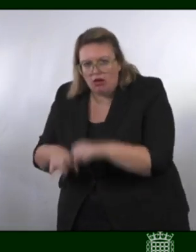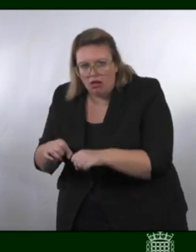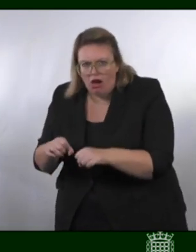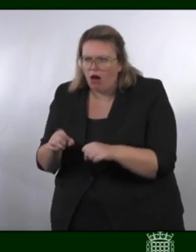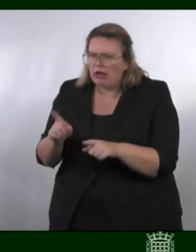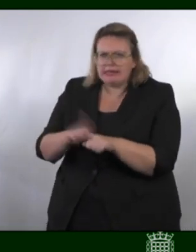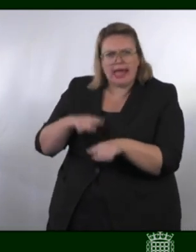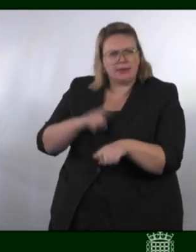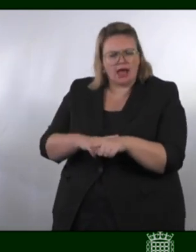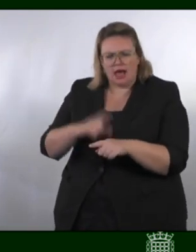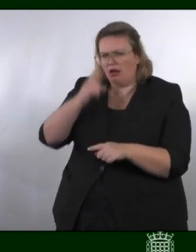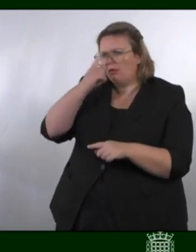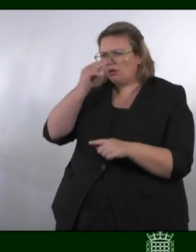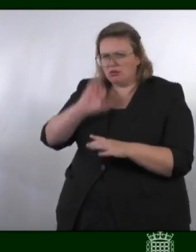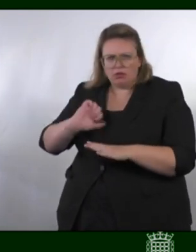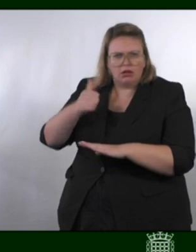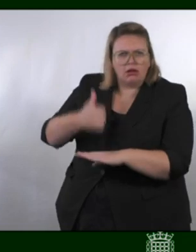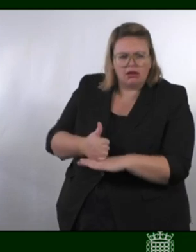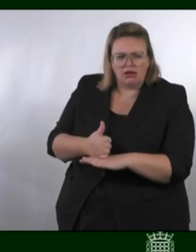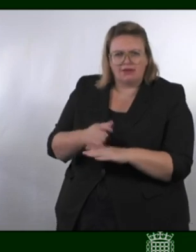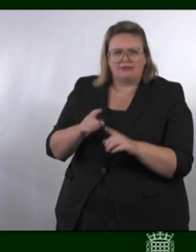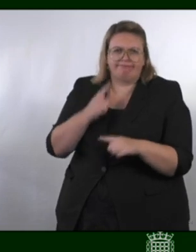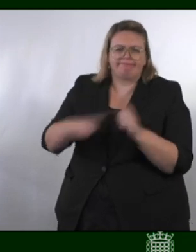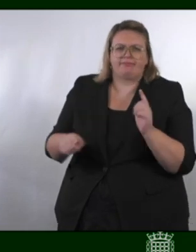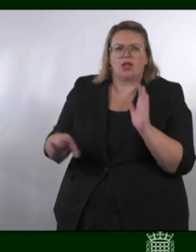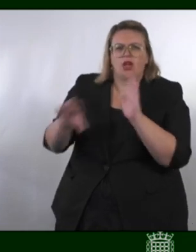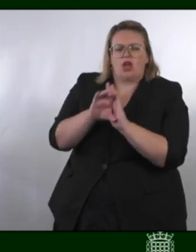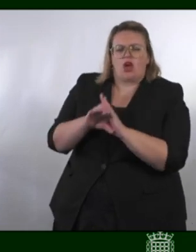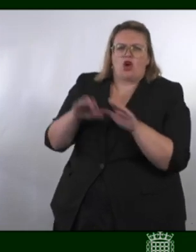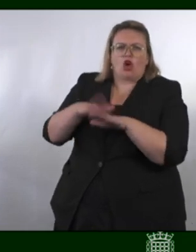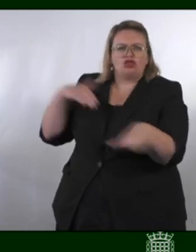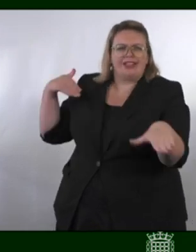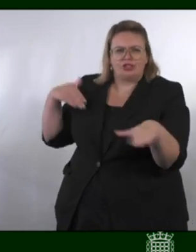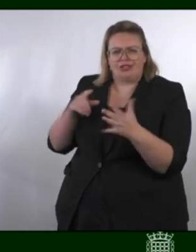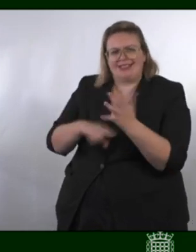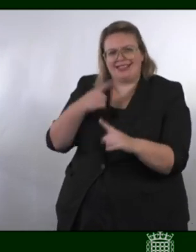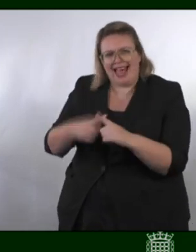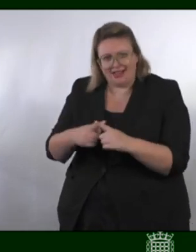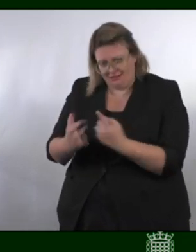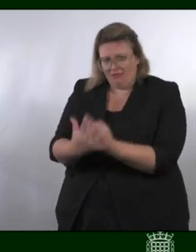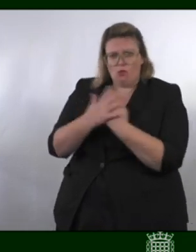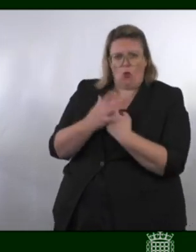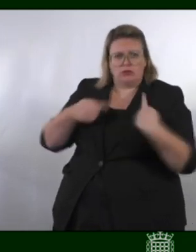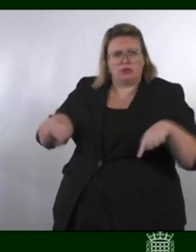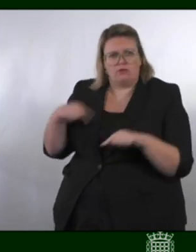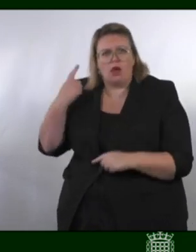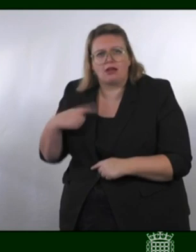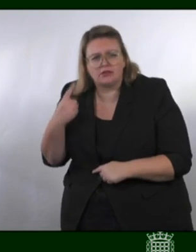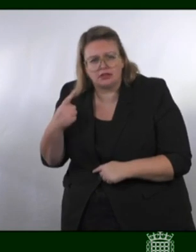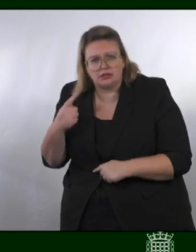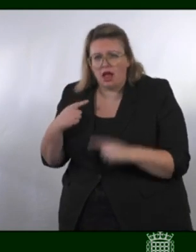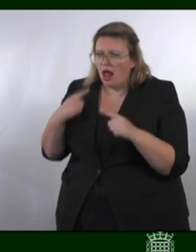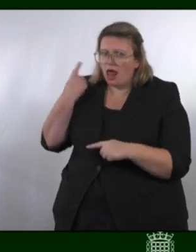tax forced onto 4 million extra Londoners by this government. These Londoners already facing the double